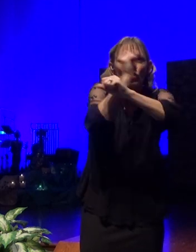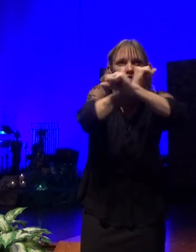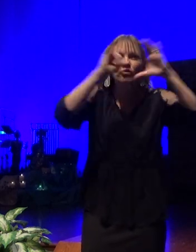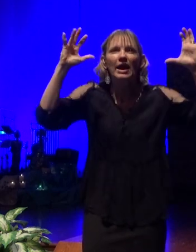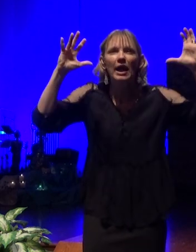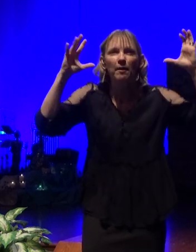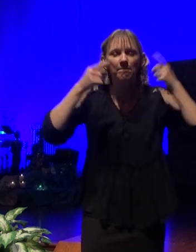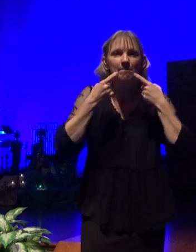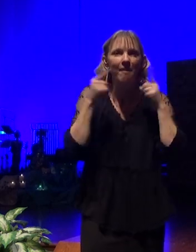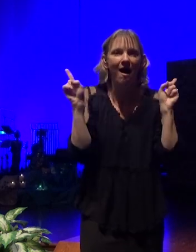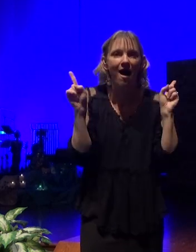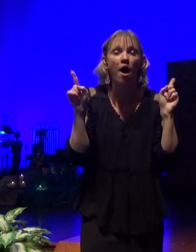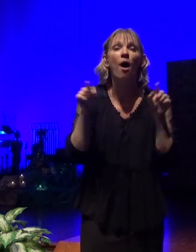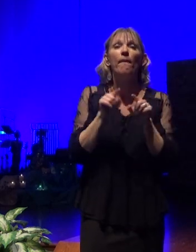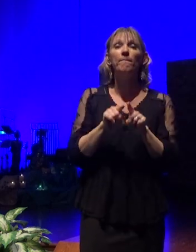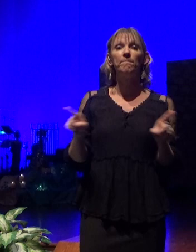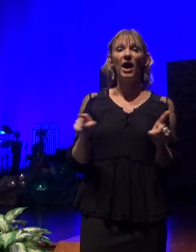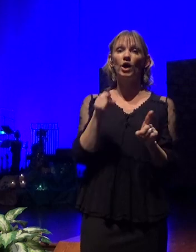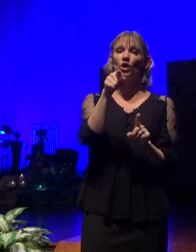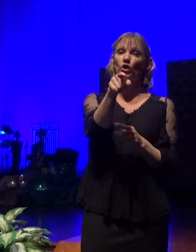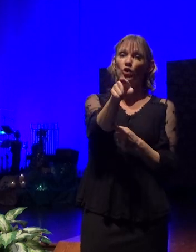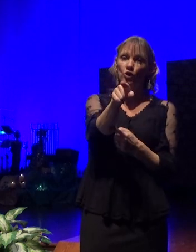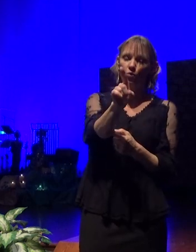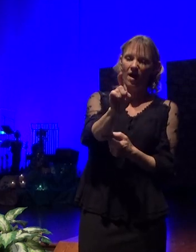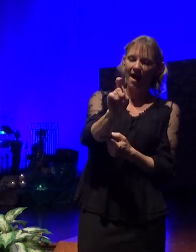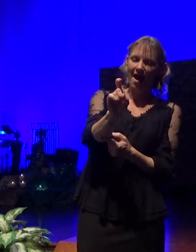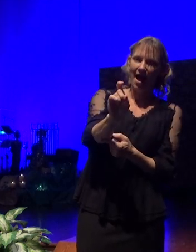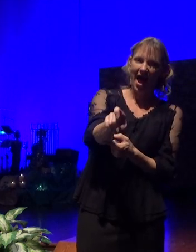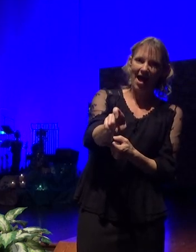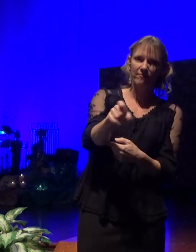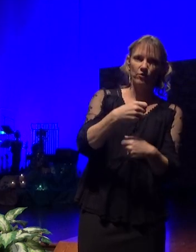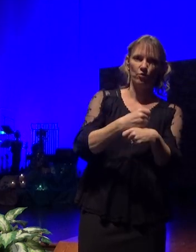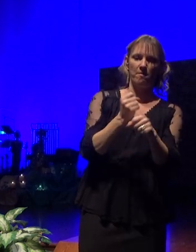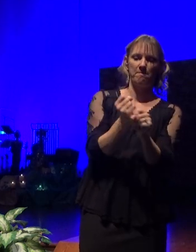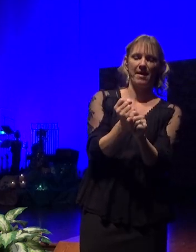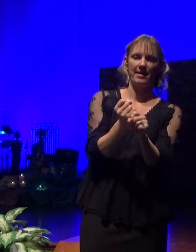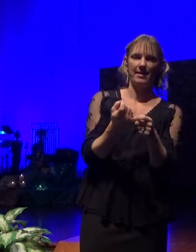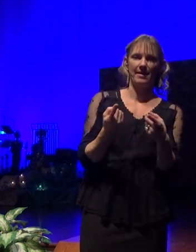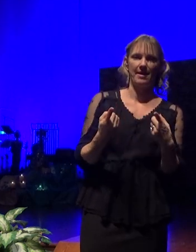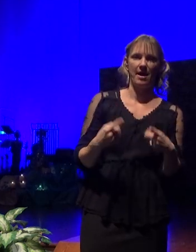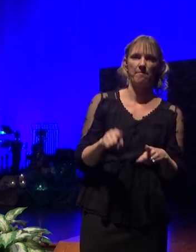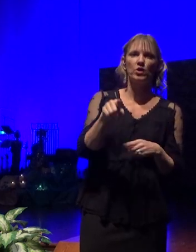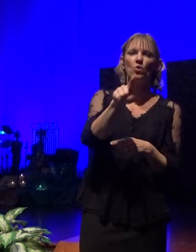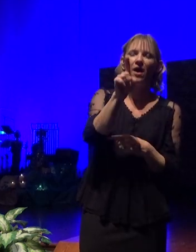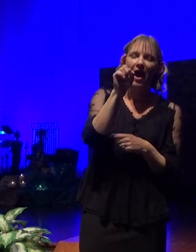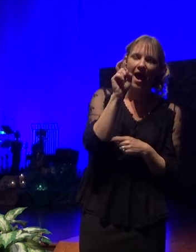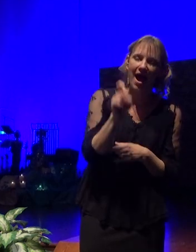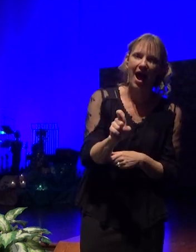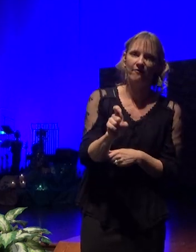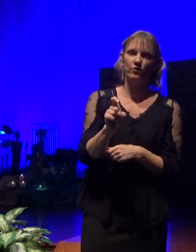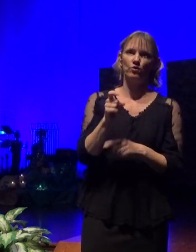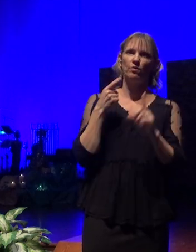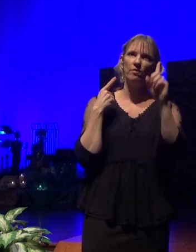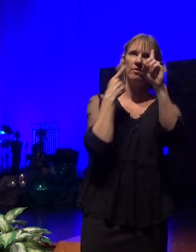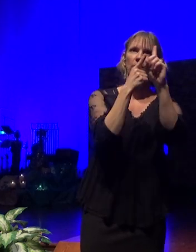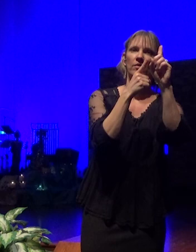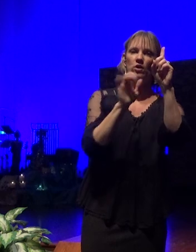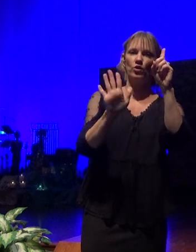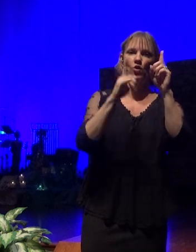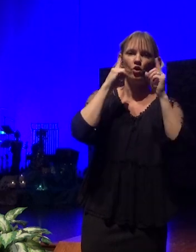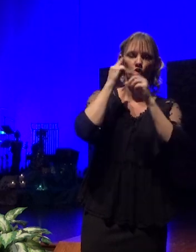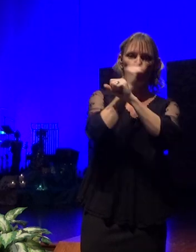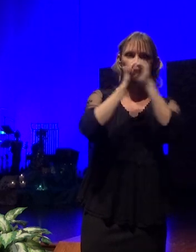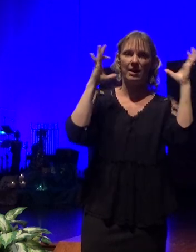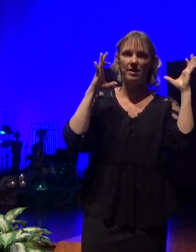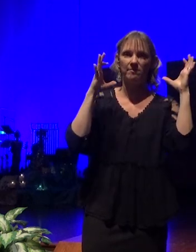true, but you're going to have to make it happen. You're going to have to pursue your dreams. And